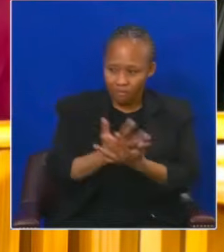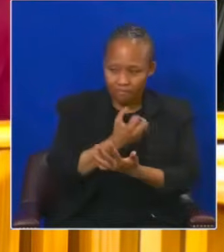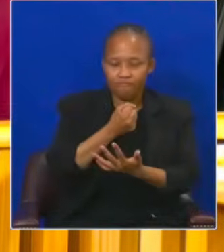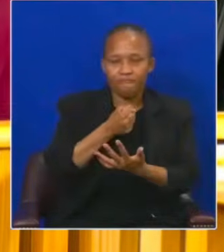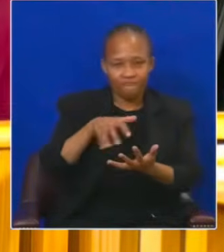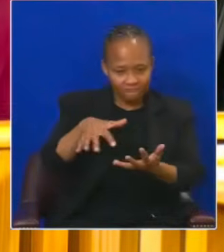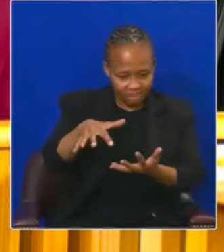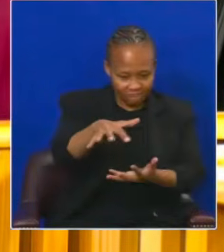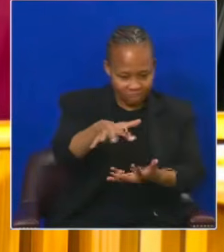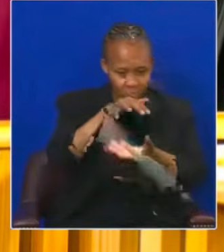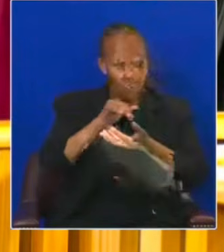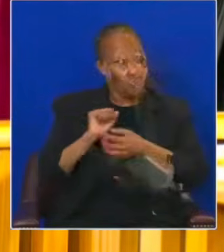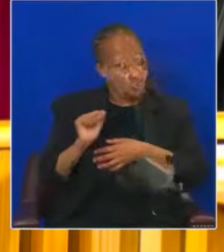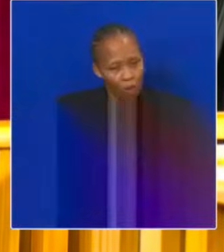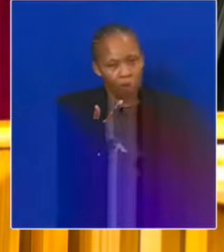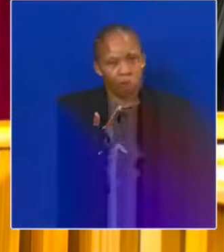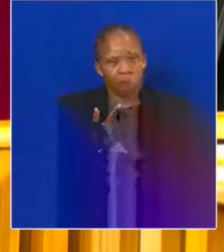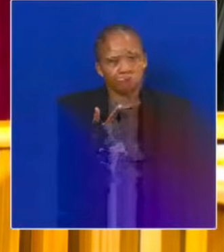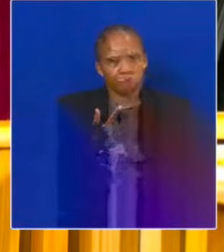Indeed,